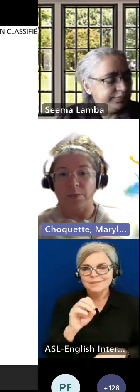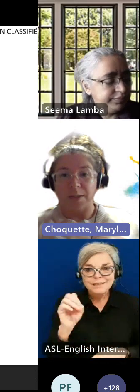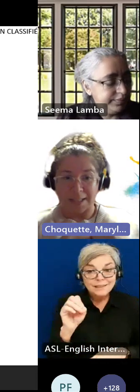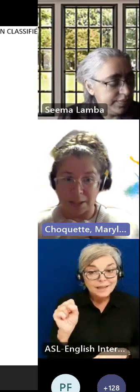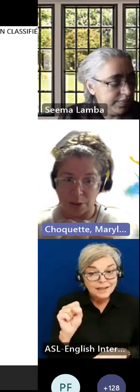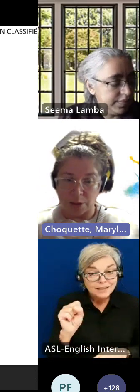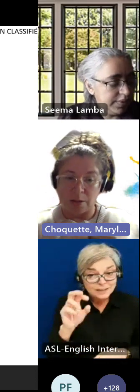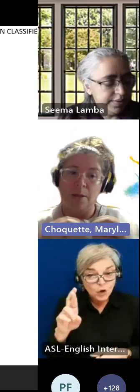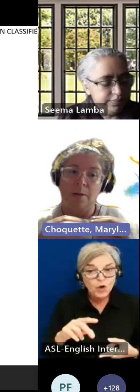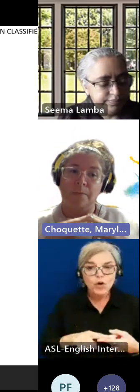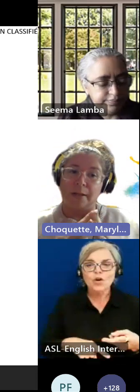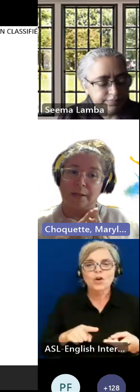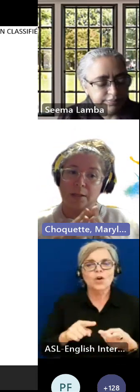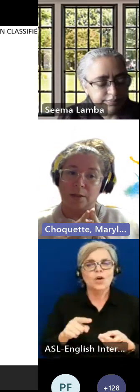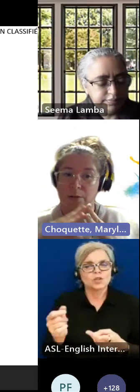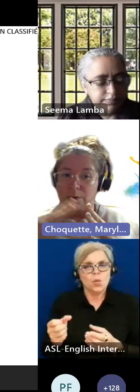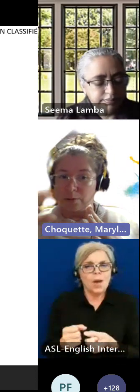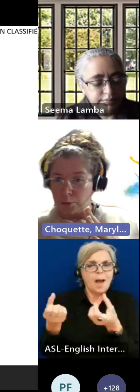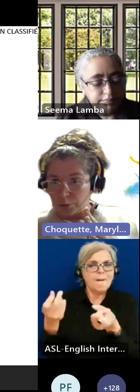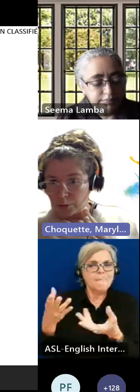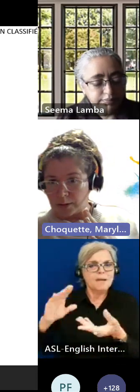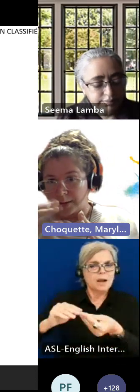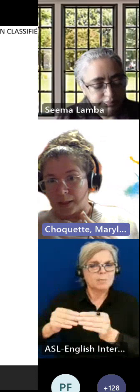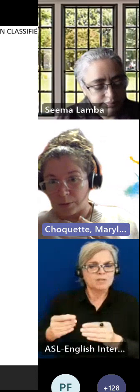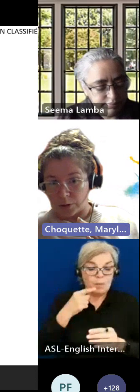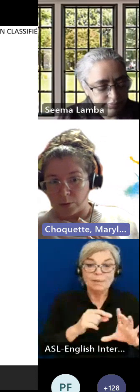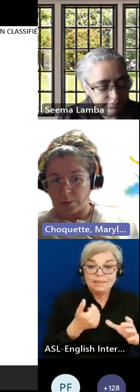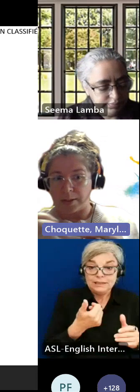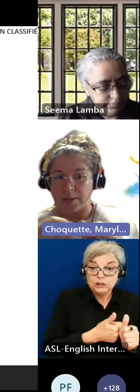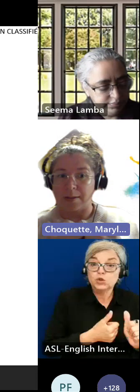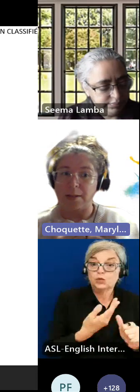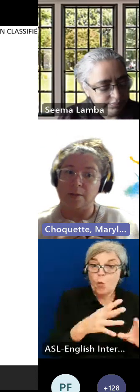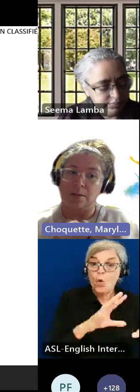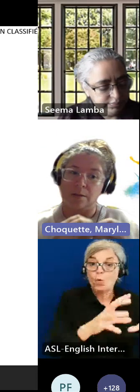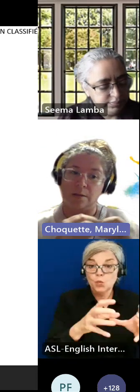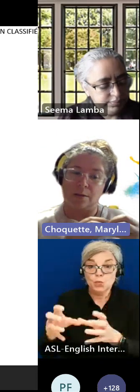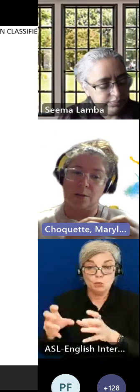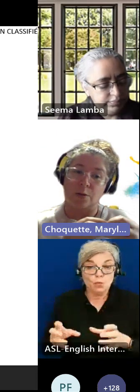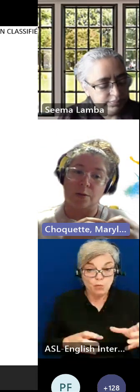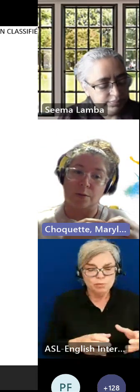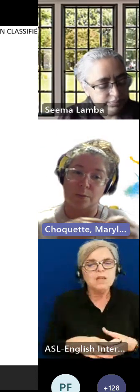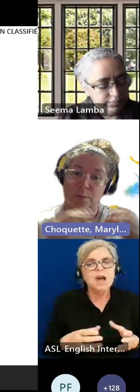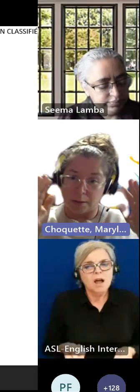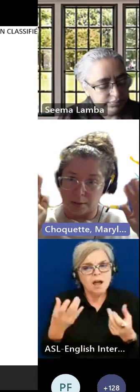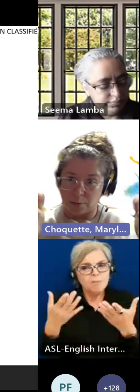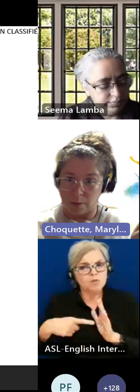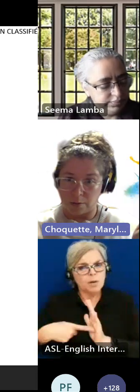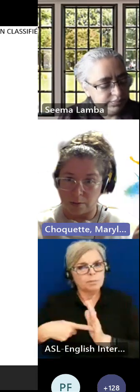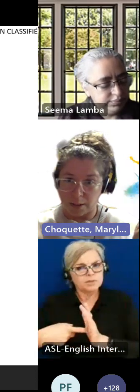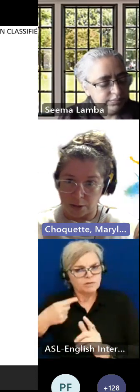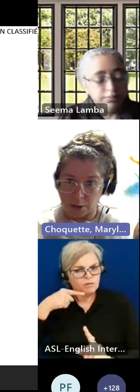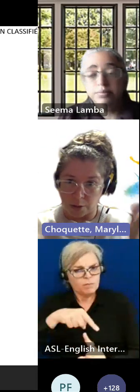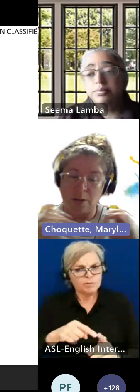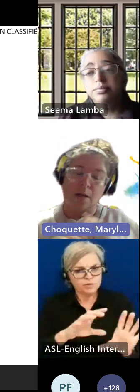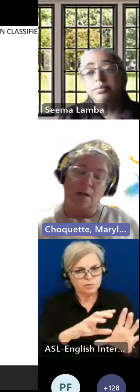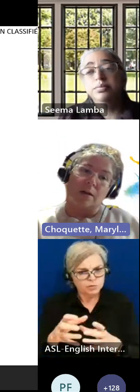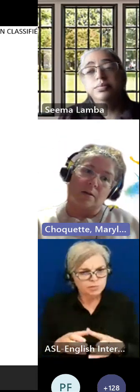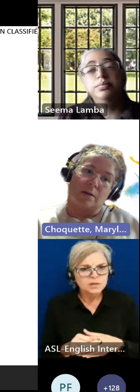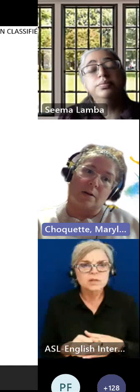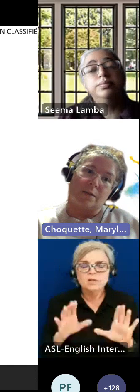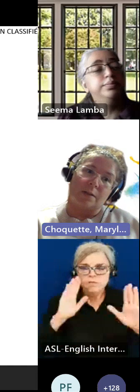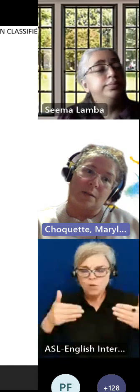quantitative representation, and then you should establish goals based on that. In the short term is within the next